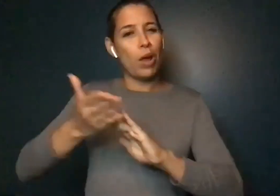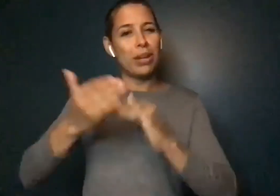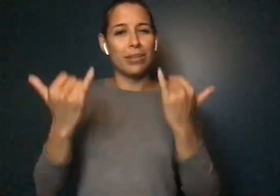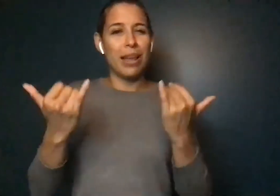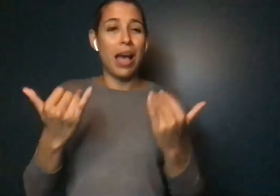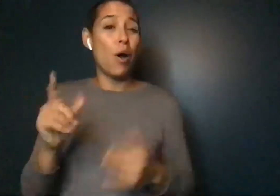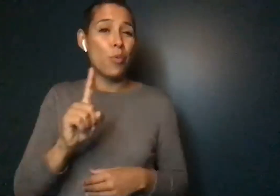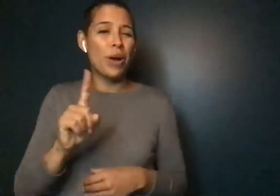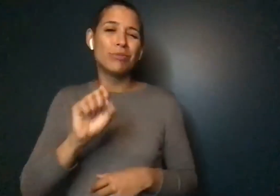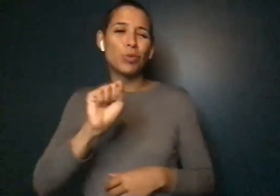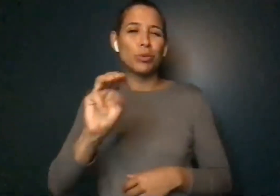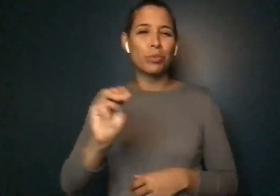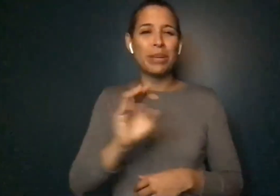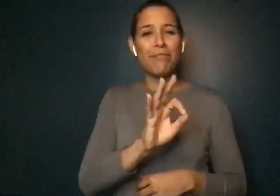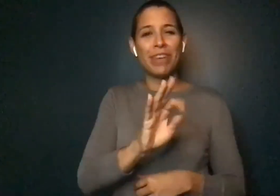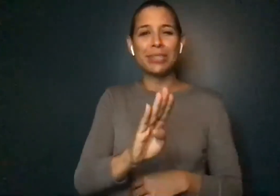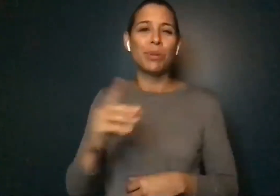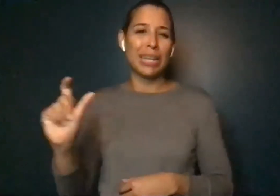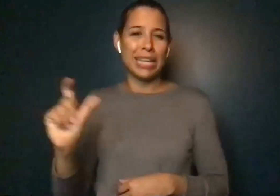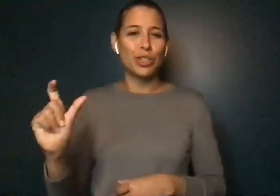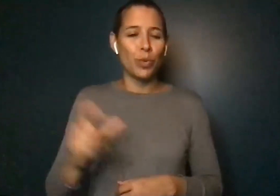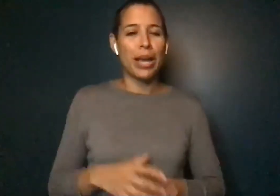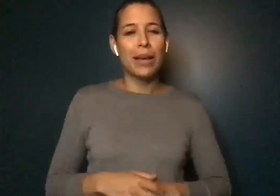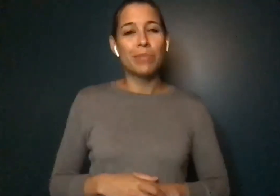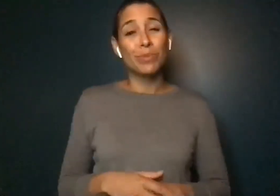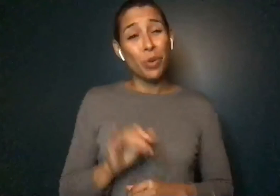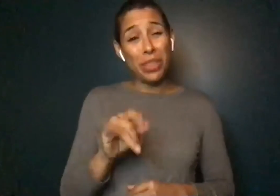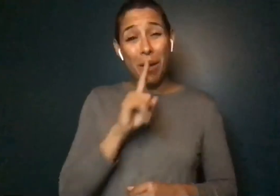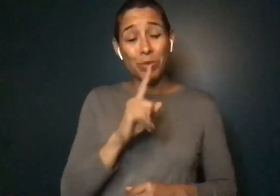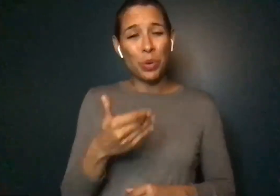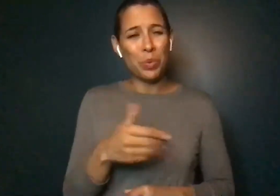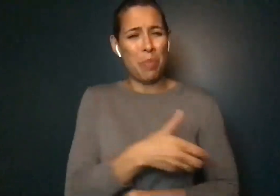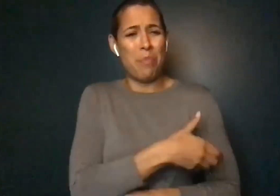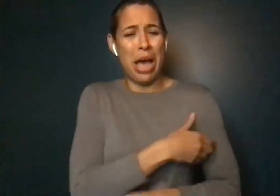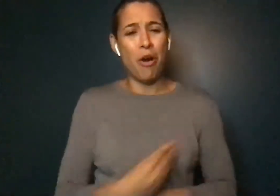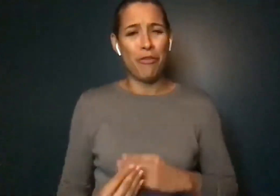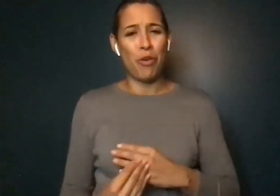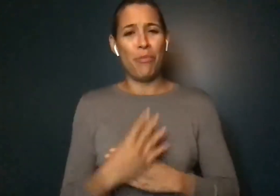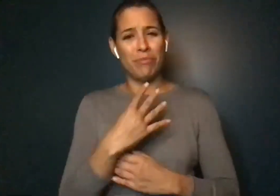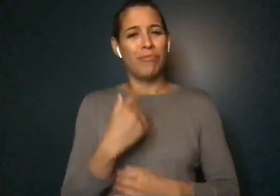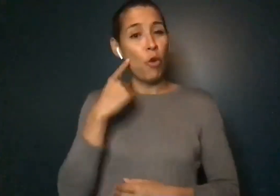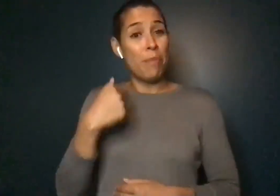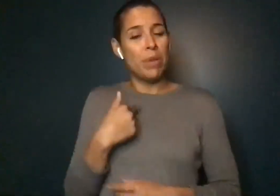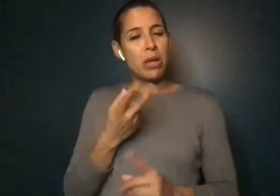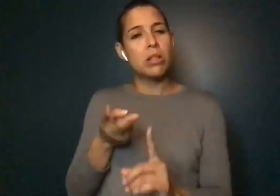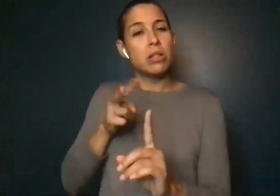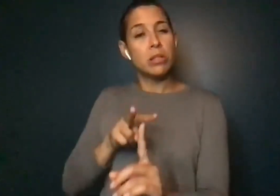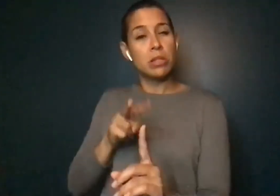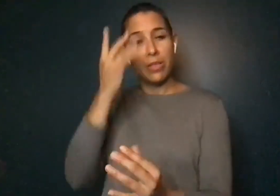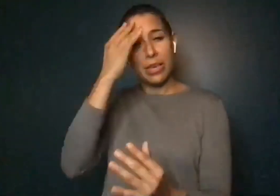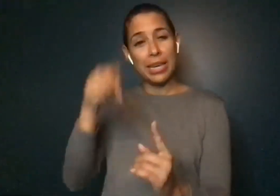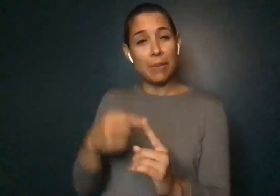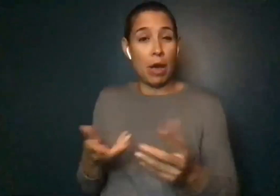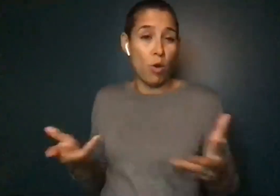that that was also very powerful for me in terms of thinking about self-representation